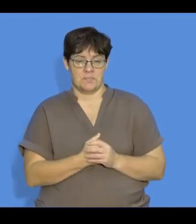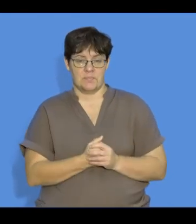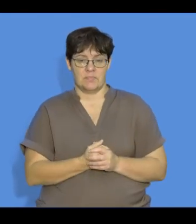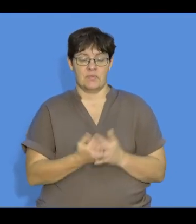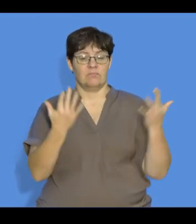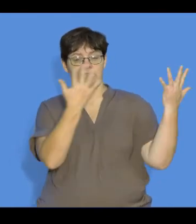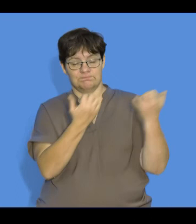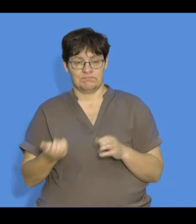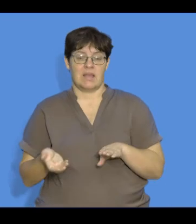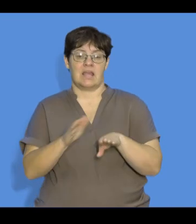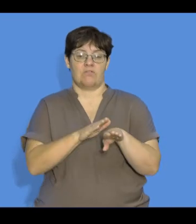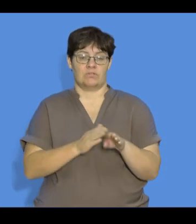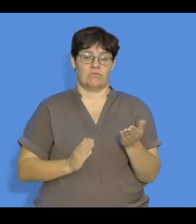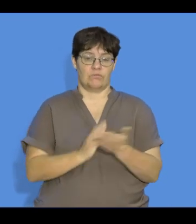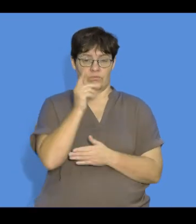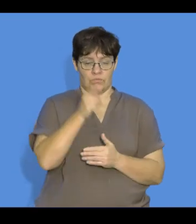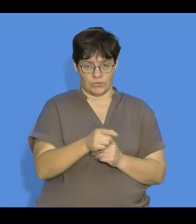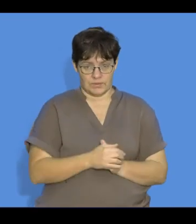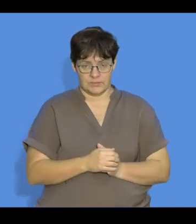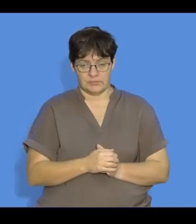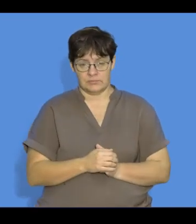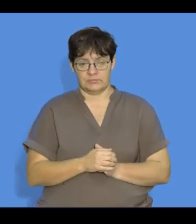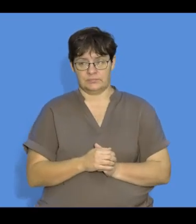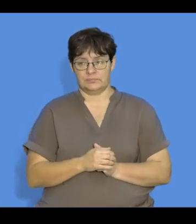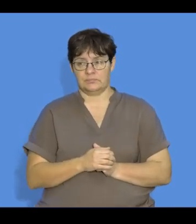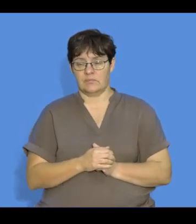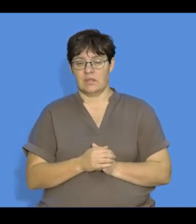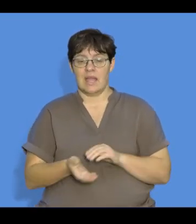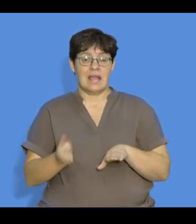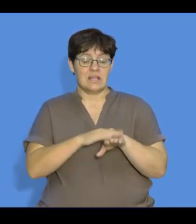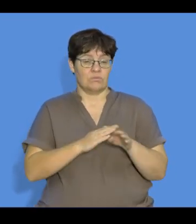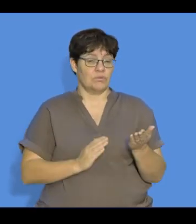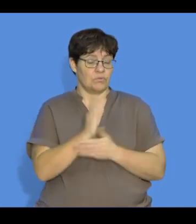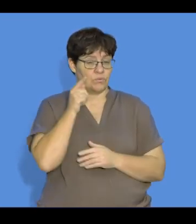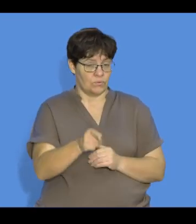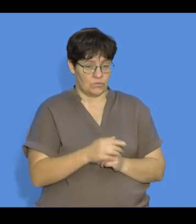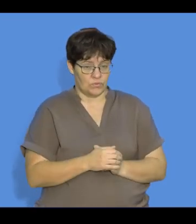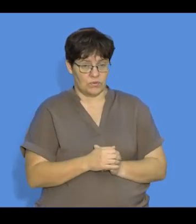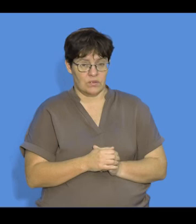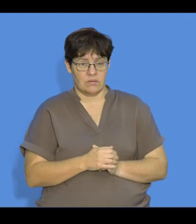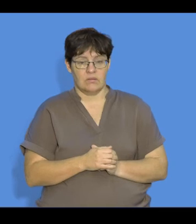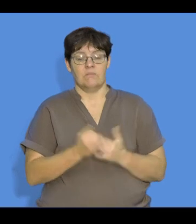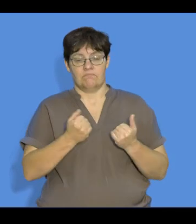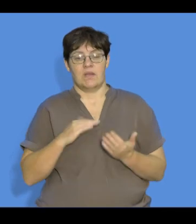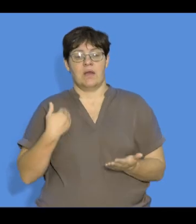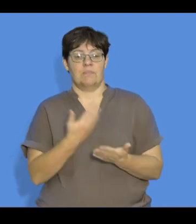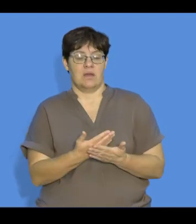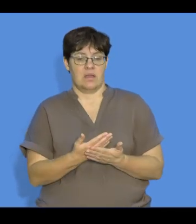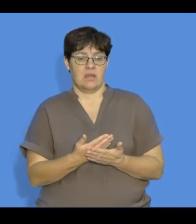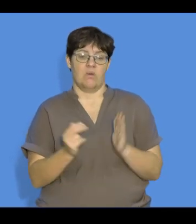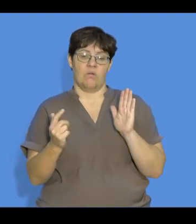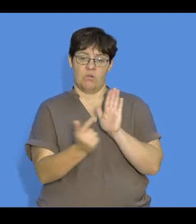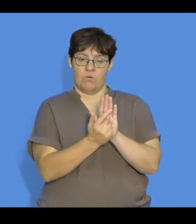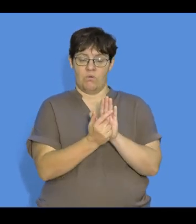want to calculate the current that passes through the 6 ohms. So the current that passes through 6 ohms, we're also going to apply the Ohm's